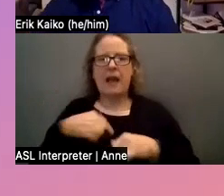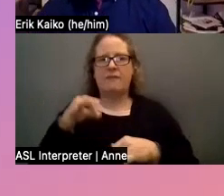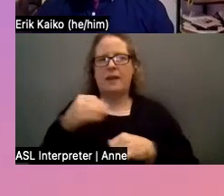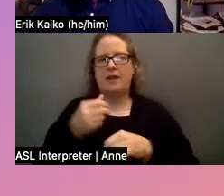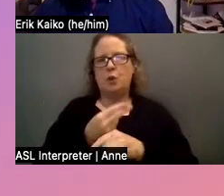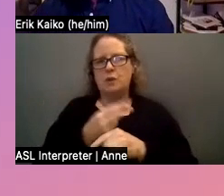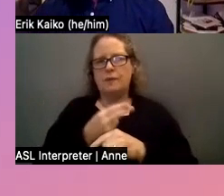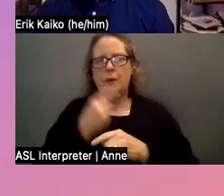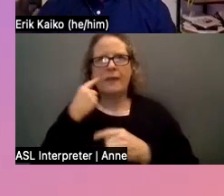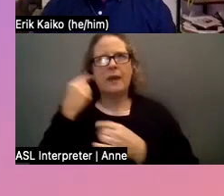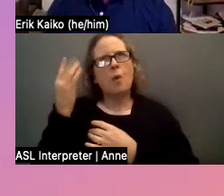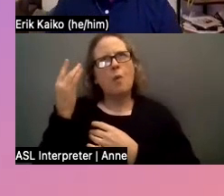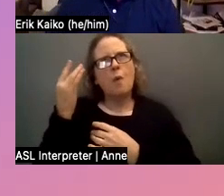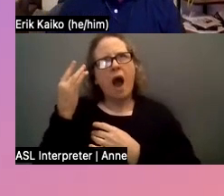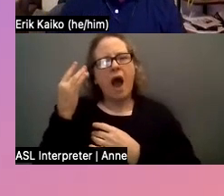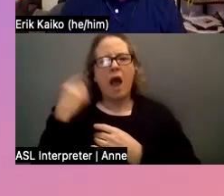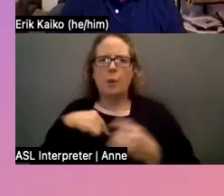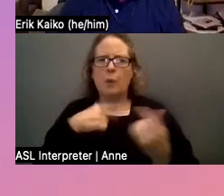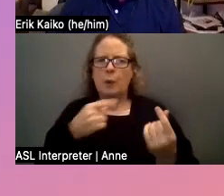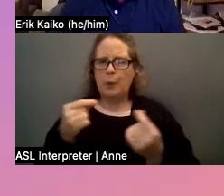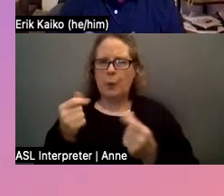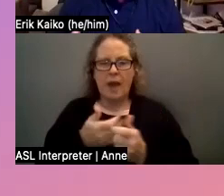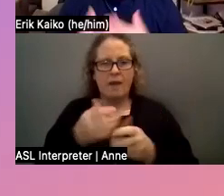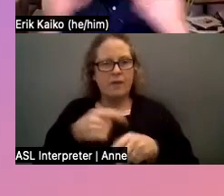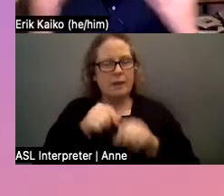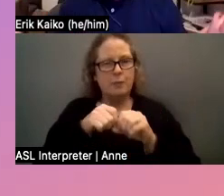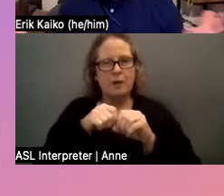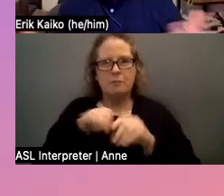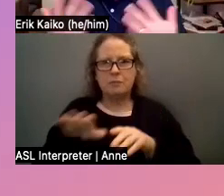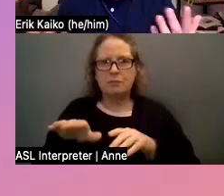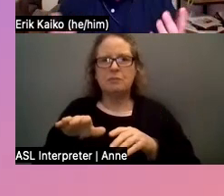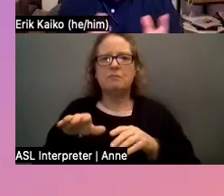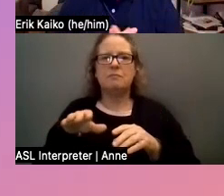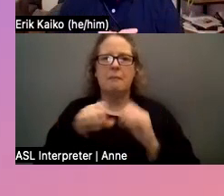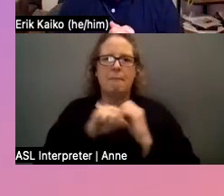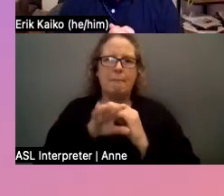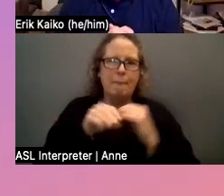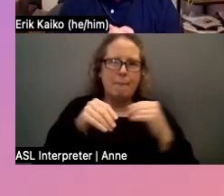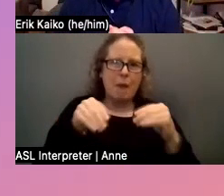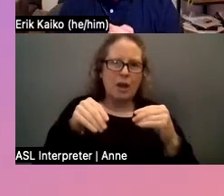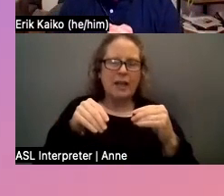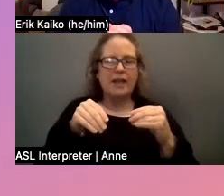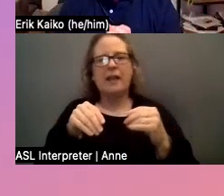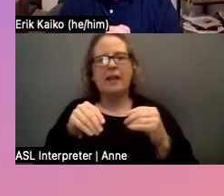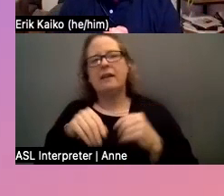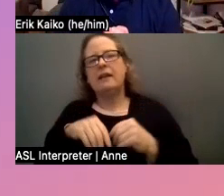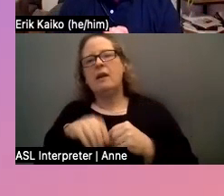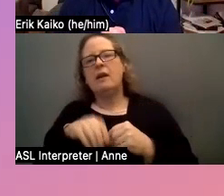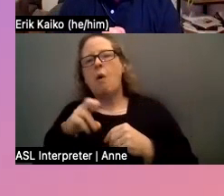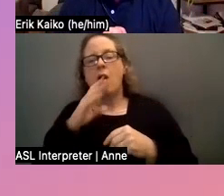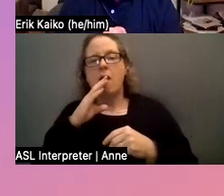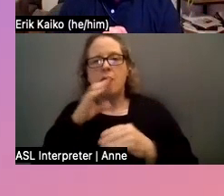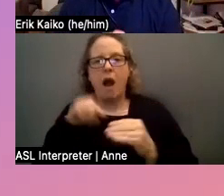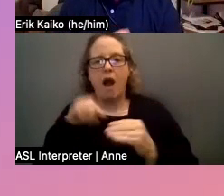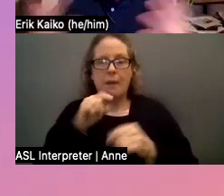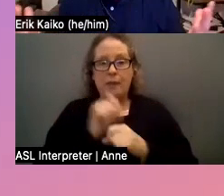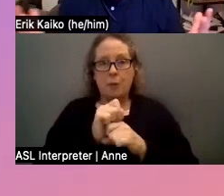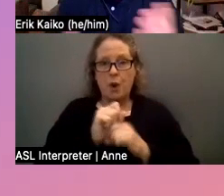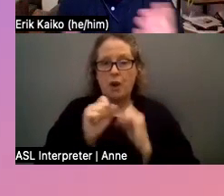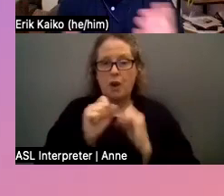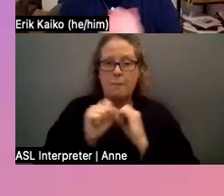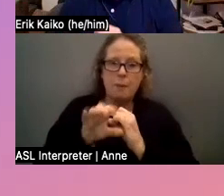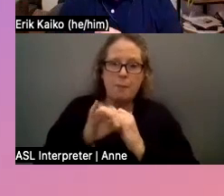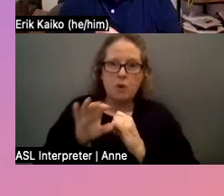behind what we do. And every time we send out a piece of marketing, promotion, or generally talk about the work that we want people to